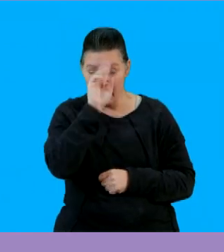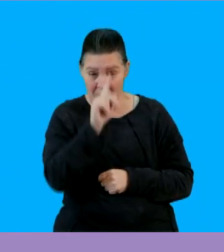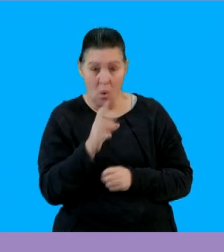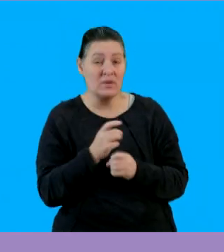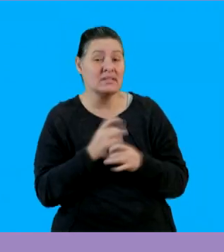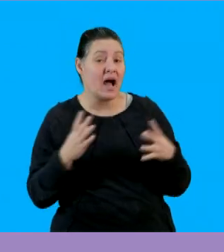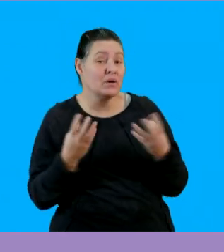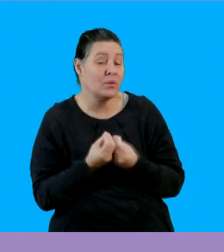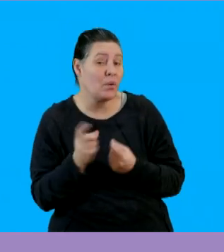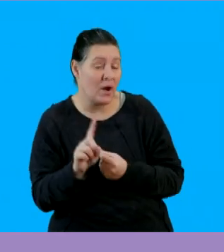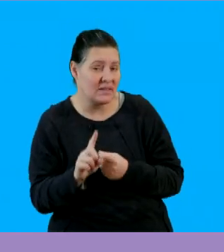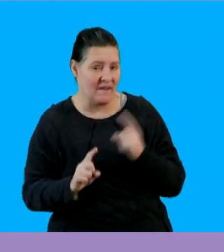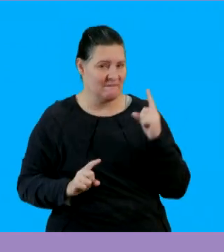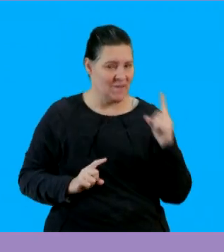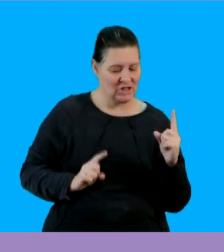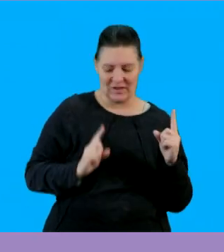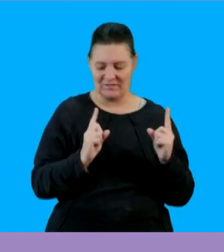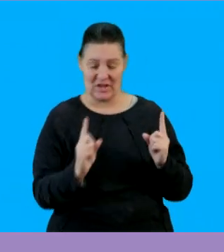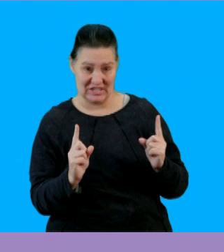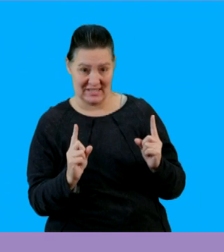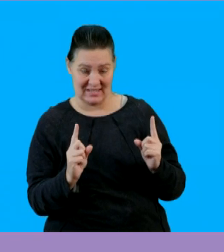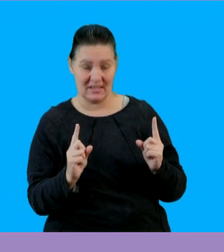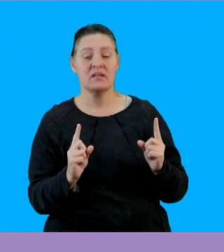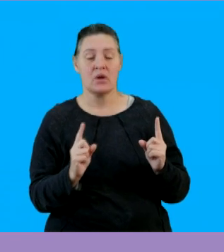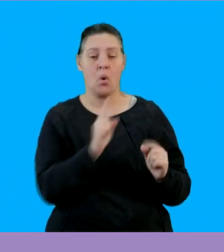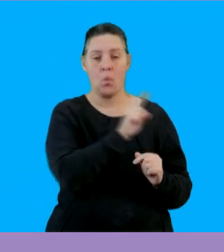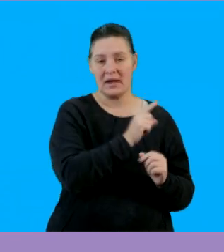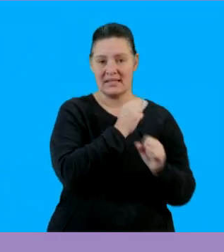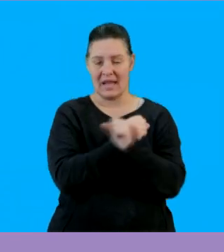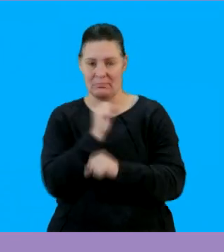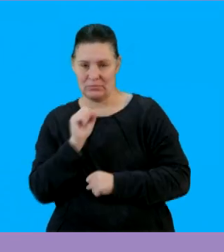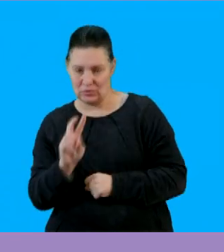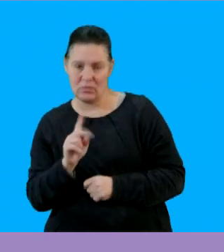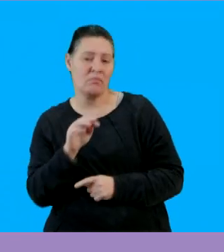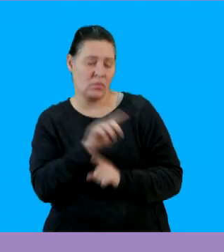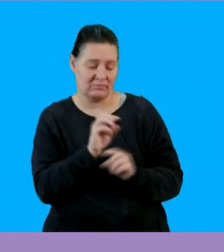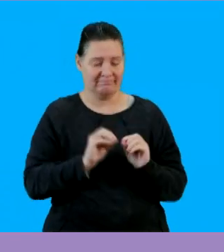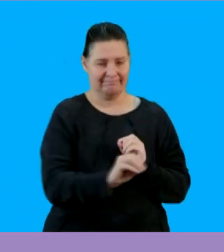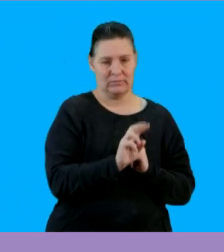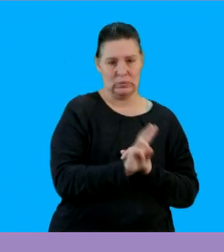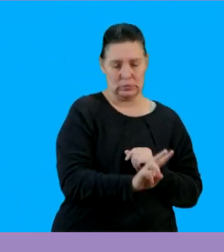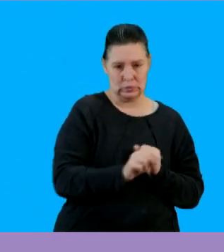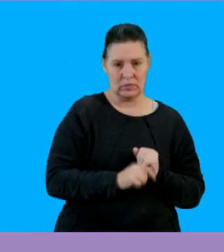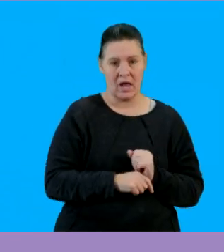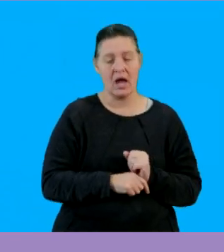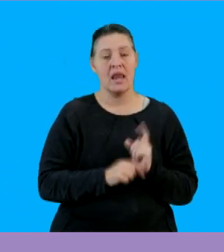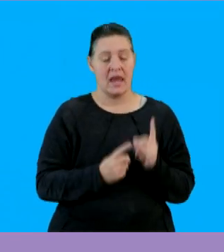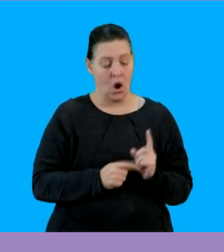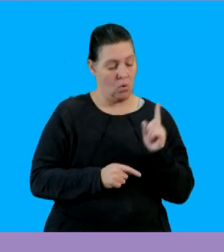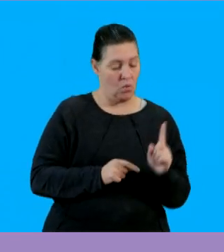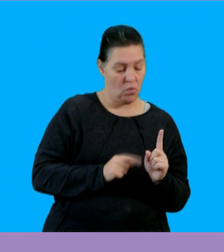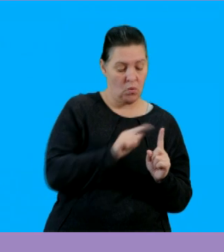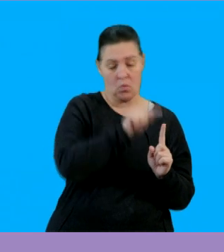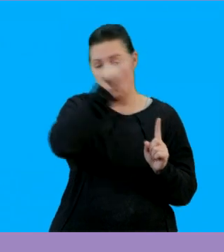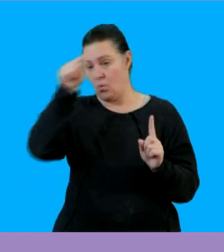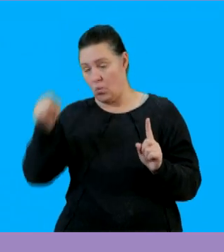2. Remember, we are starting with the first ones. And 1 multiplied by 2 is 2. Then